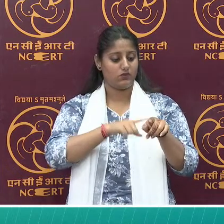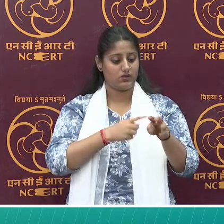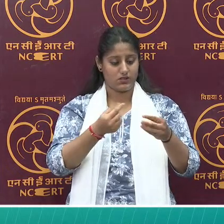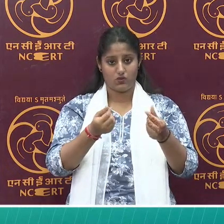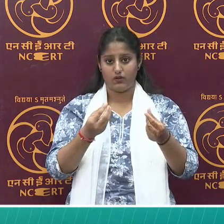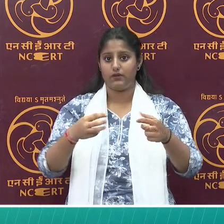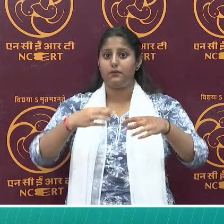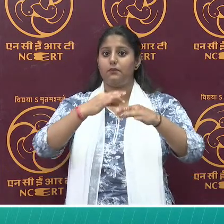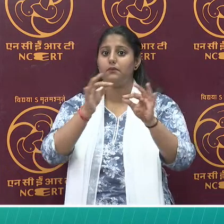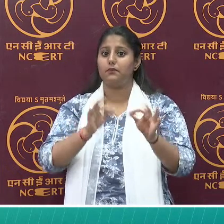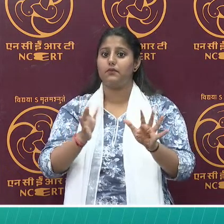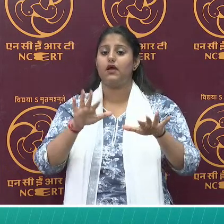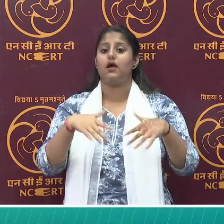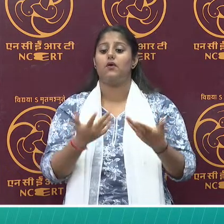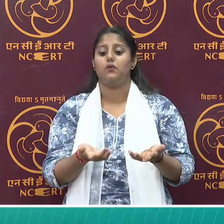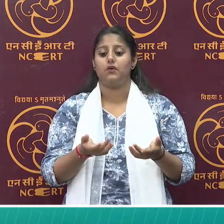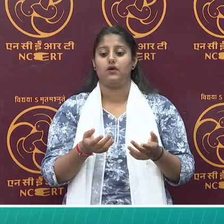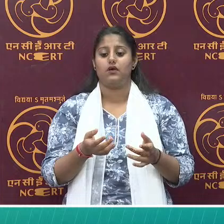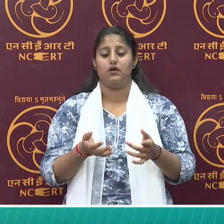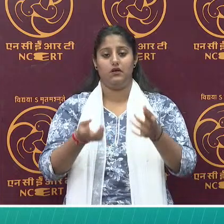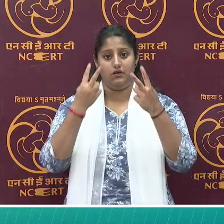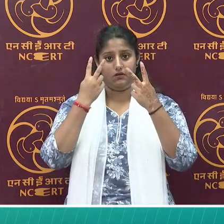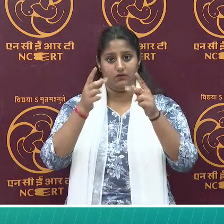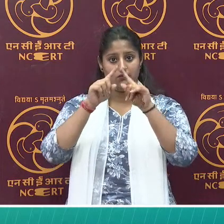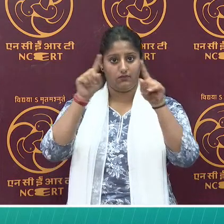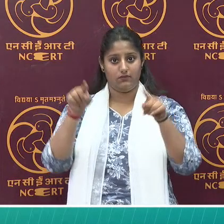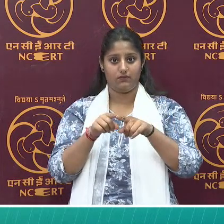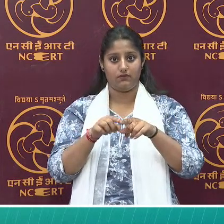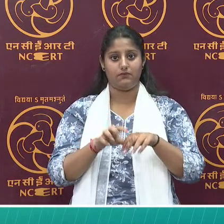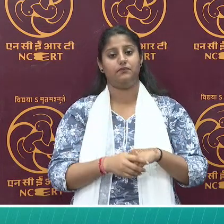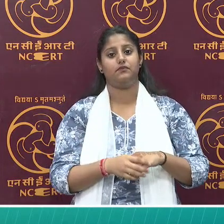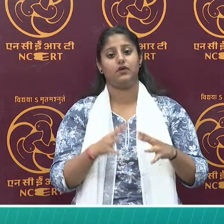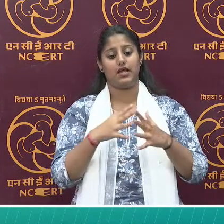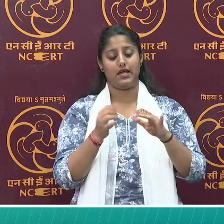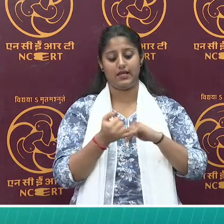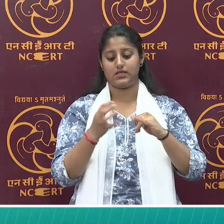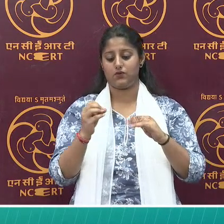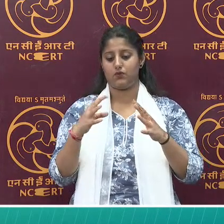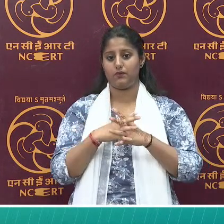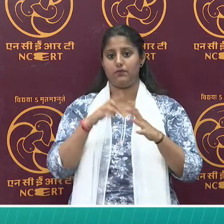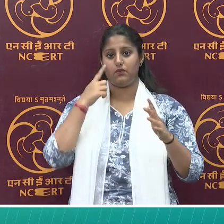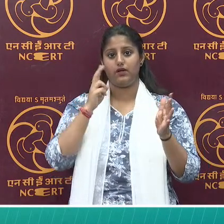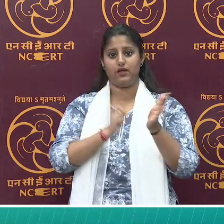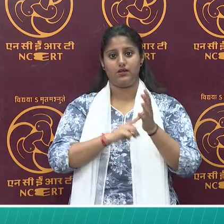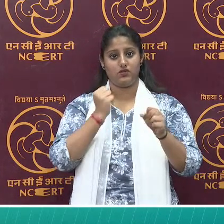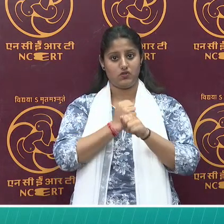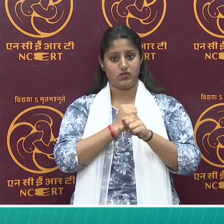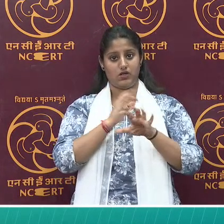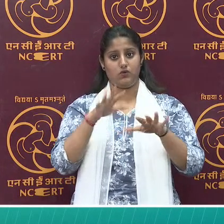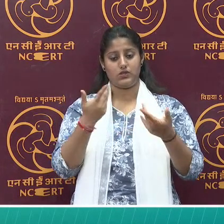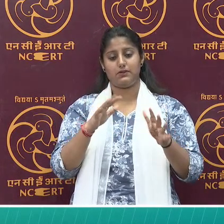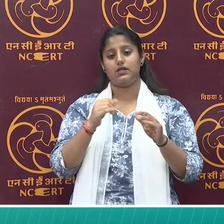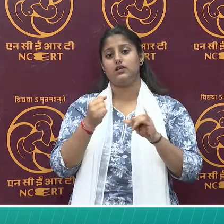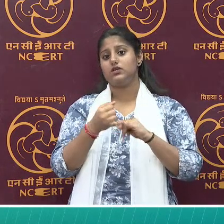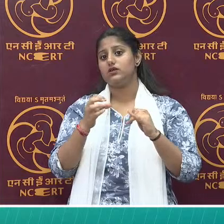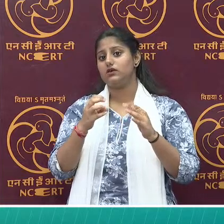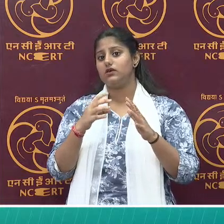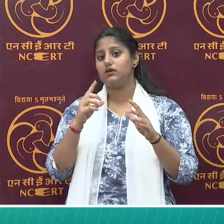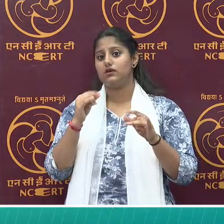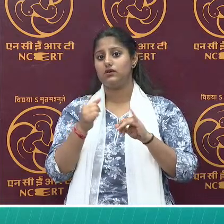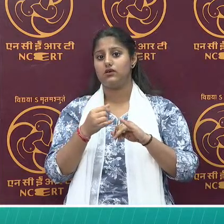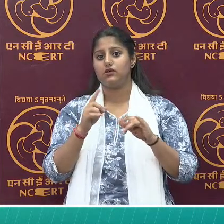the second step is sowing. Right. Now, while sowing, the first